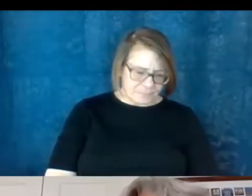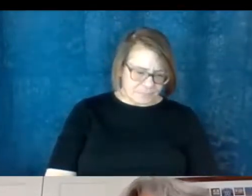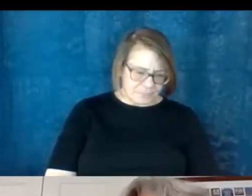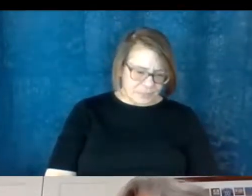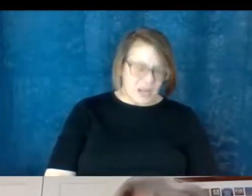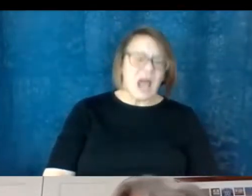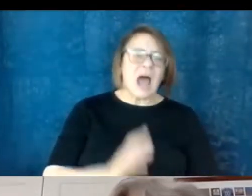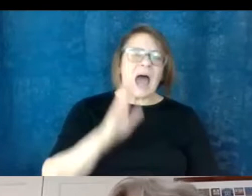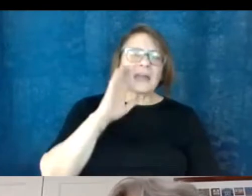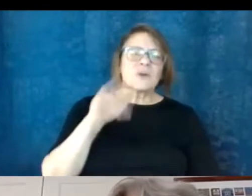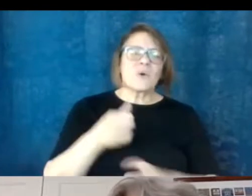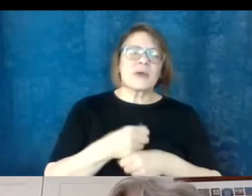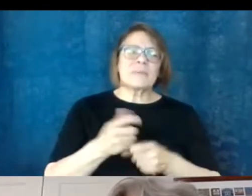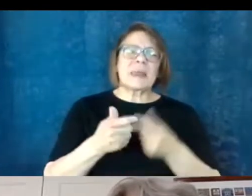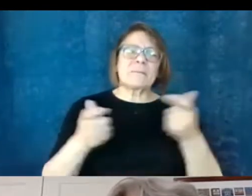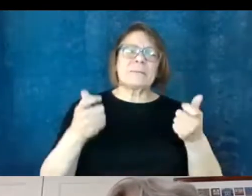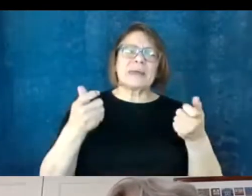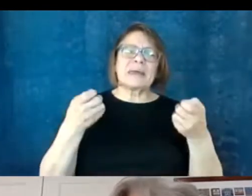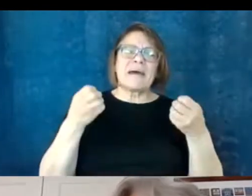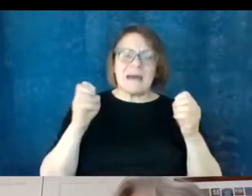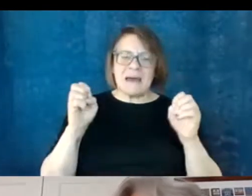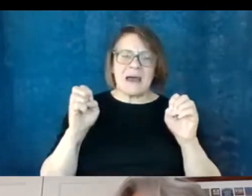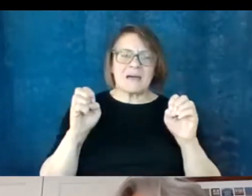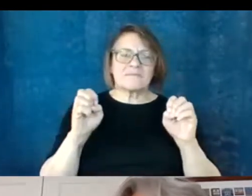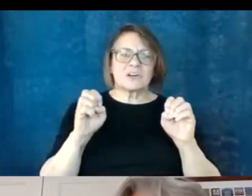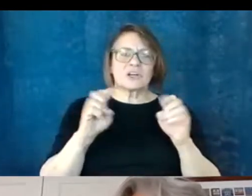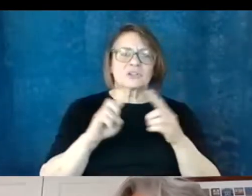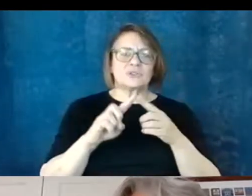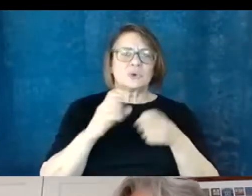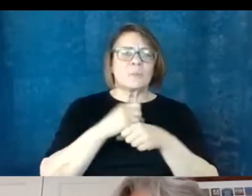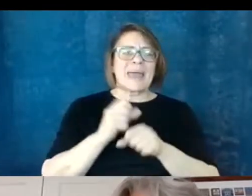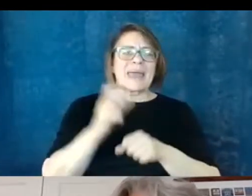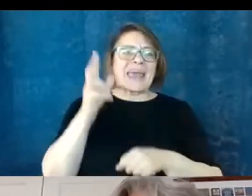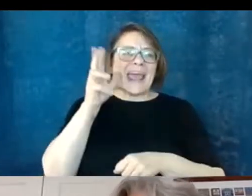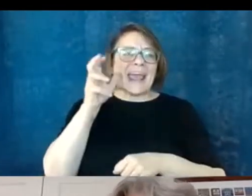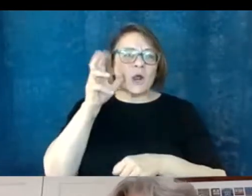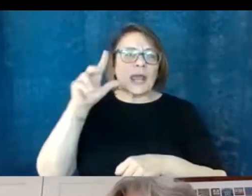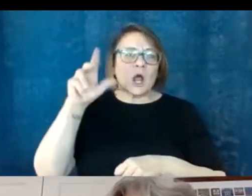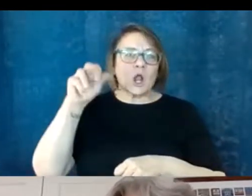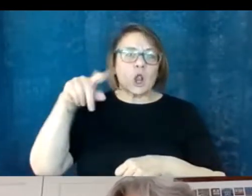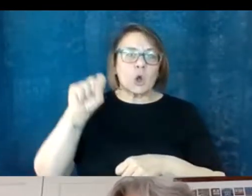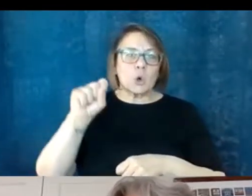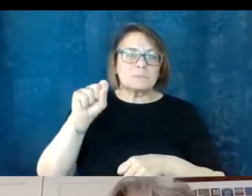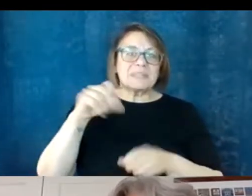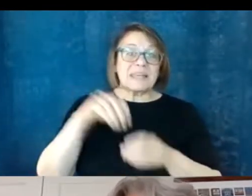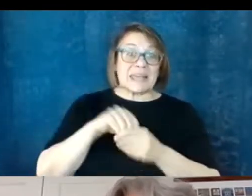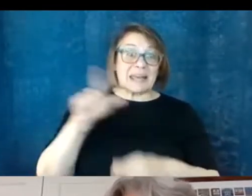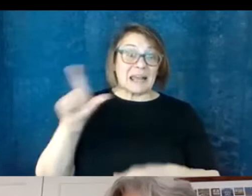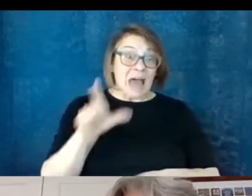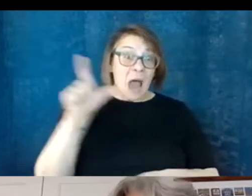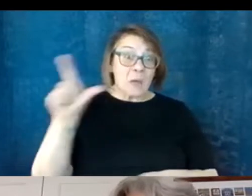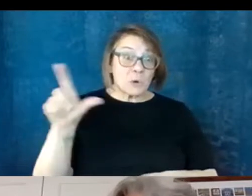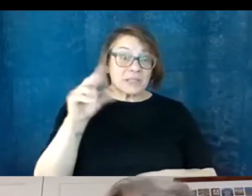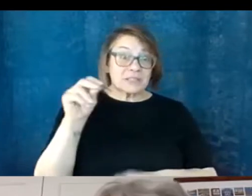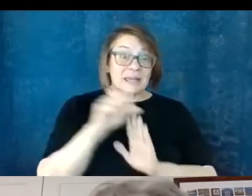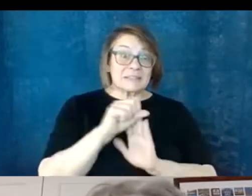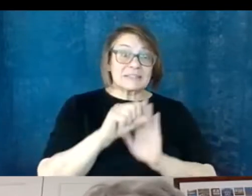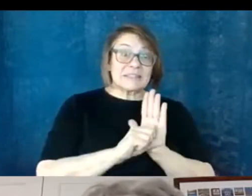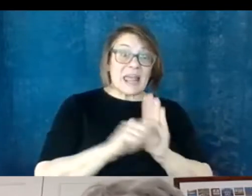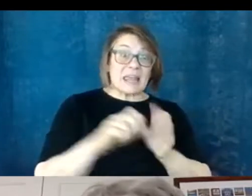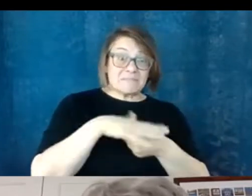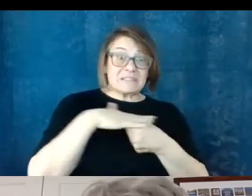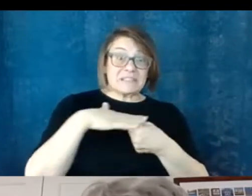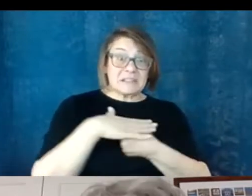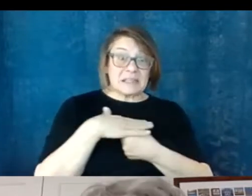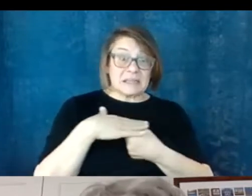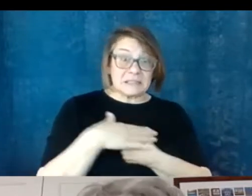effort recently to provide hearing loops in libraries and state